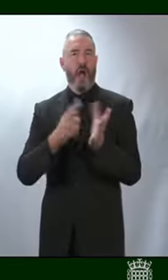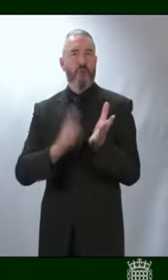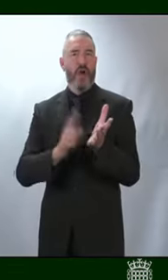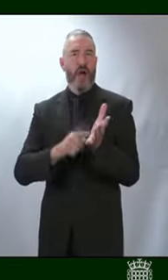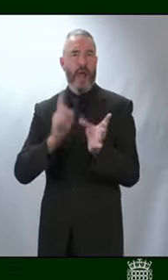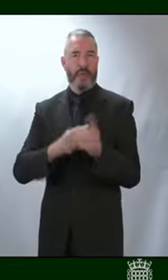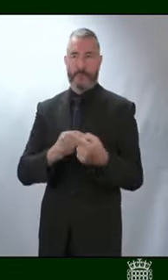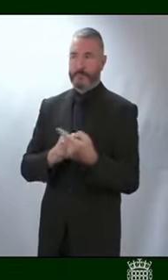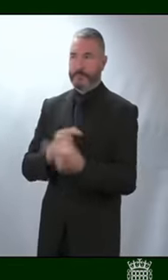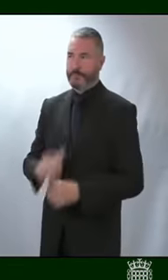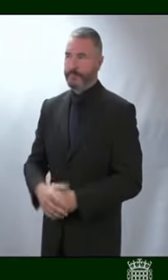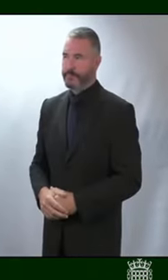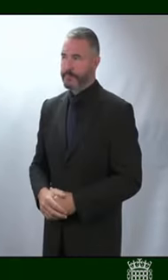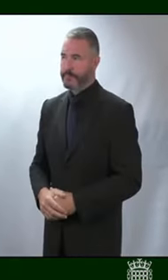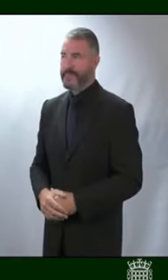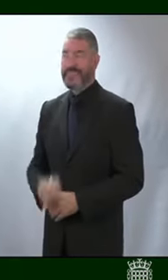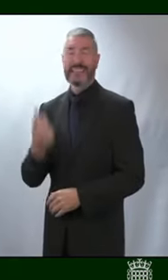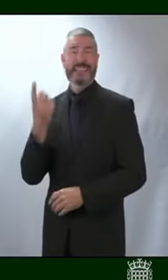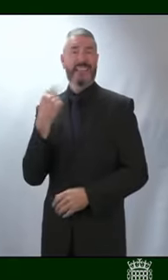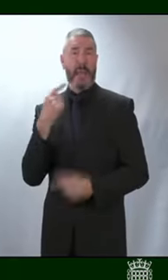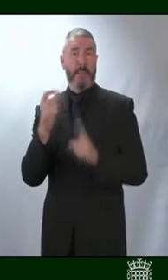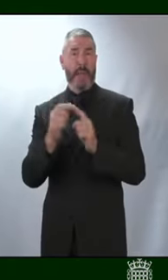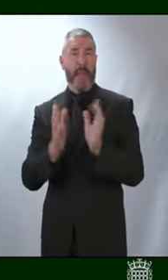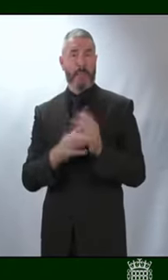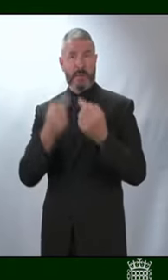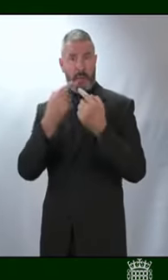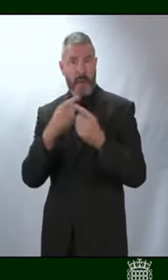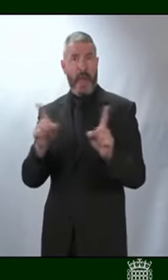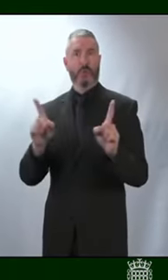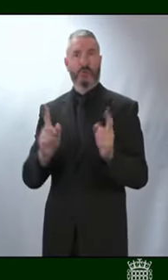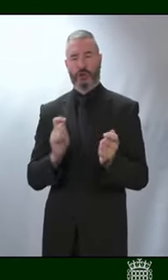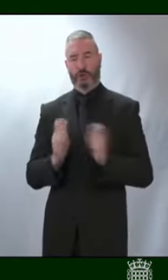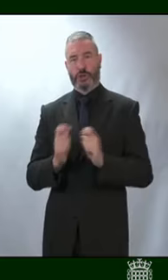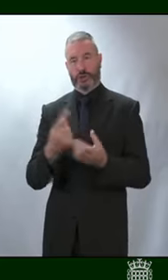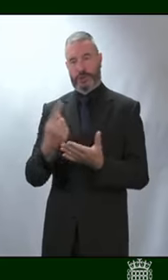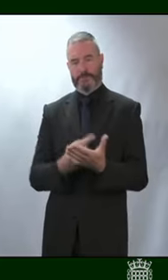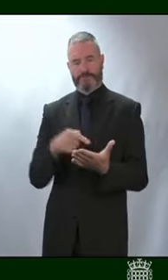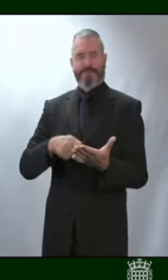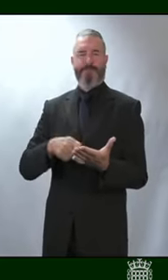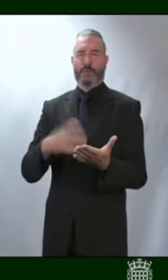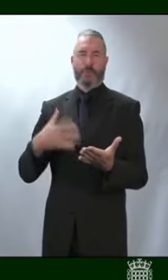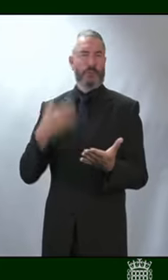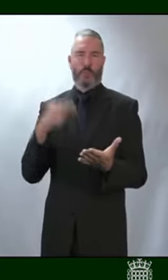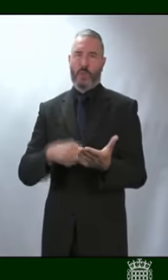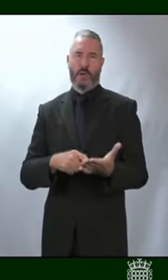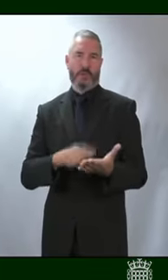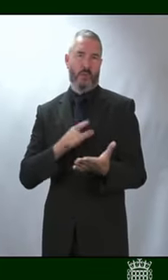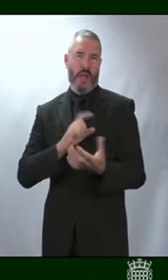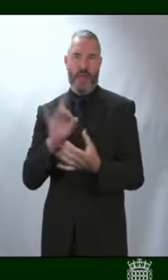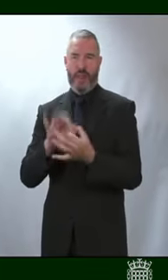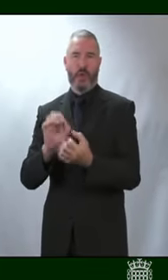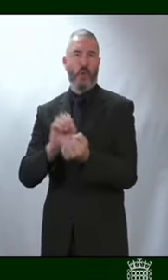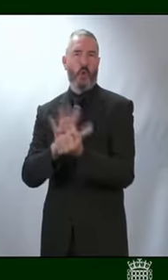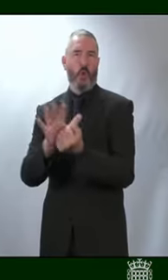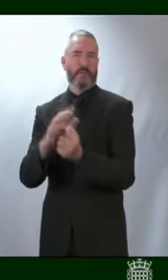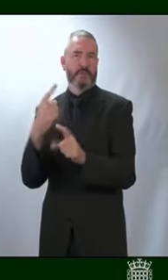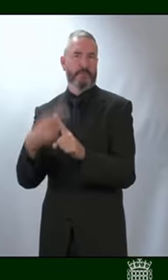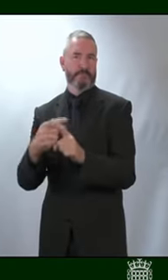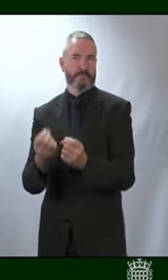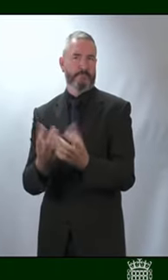Yesterday evening, the Prime Minister announced a series of changes that none of us ever wanted to see to keep the virus as low as possible, and residents